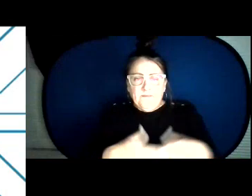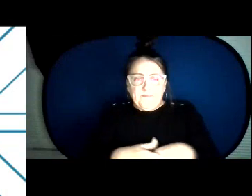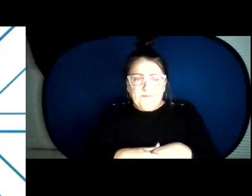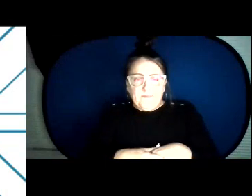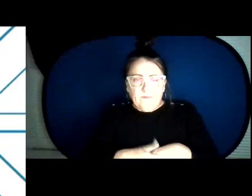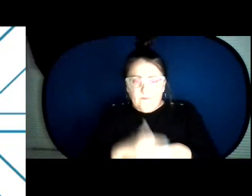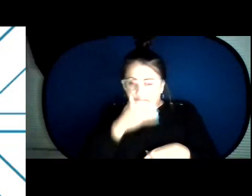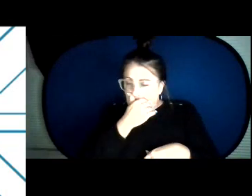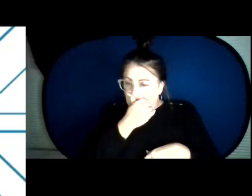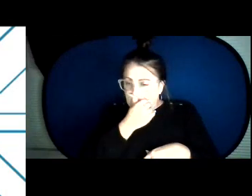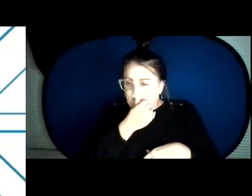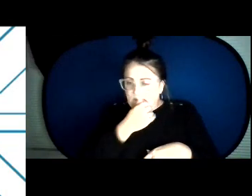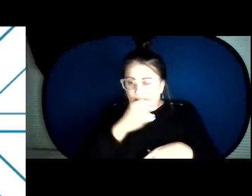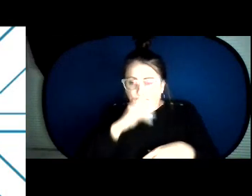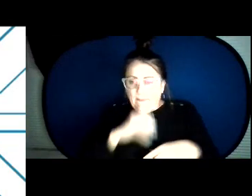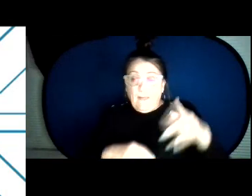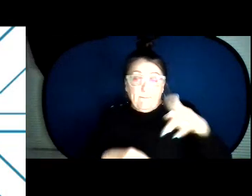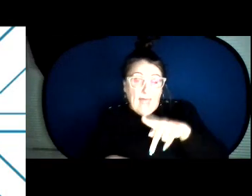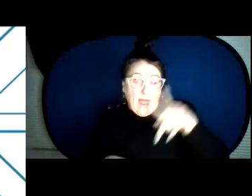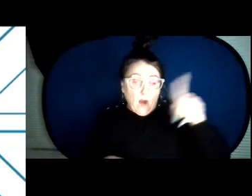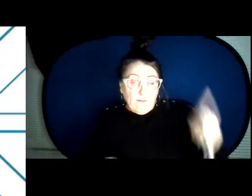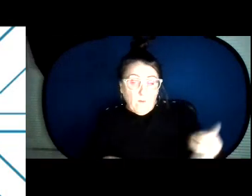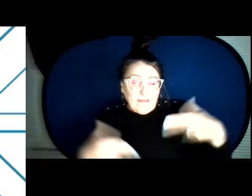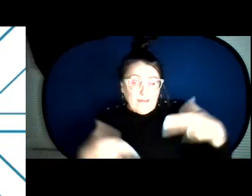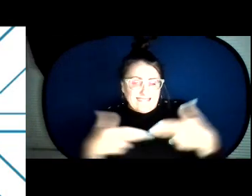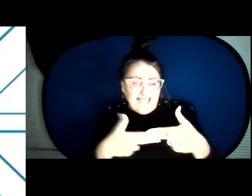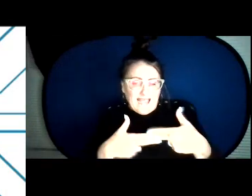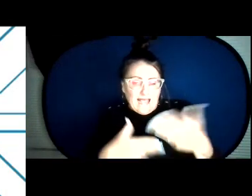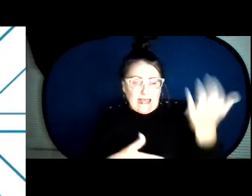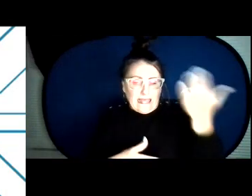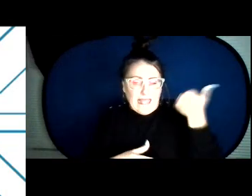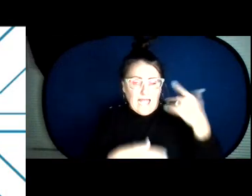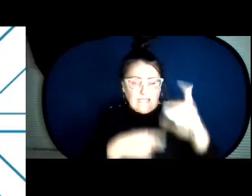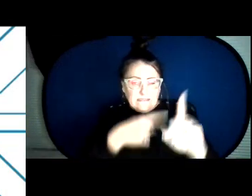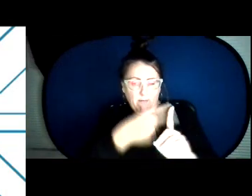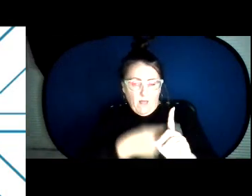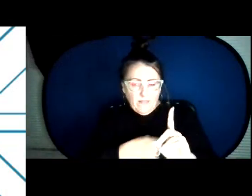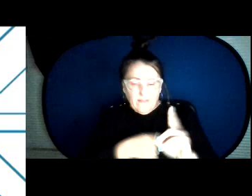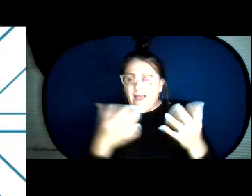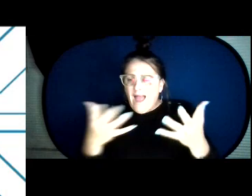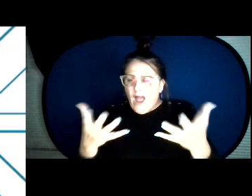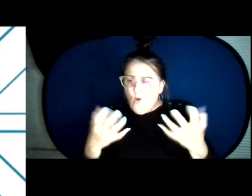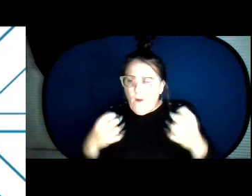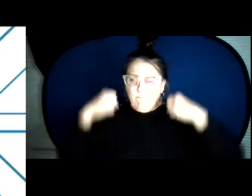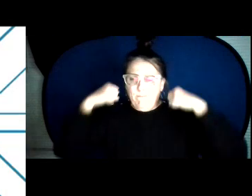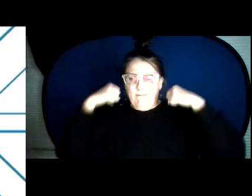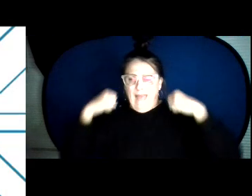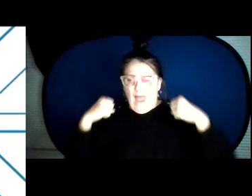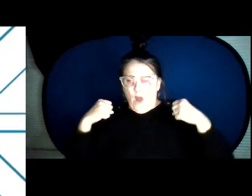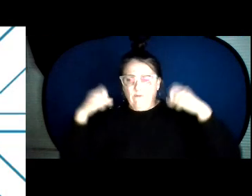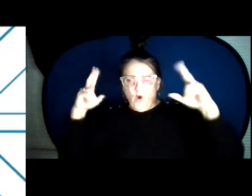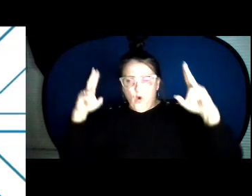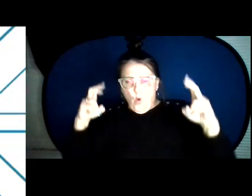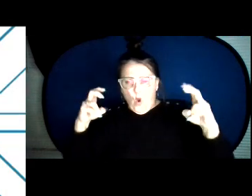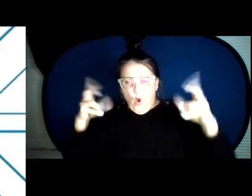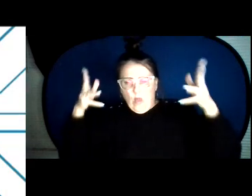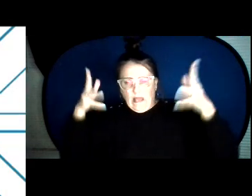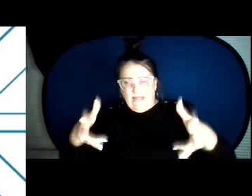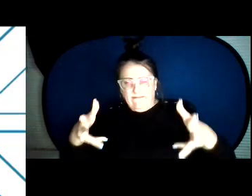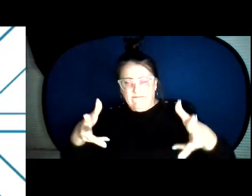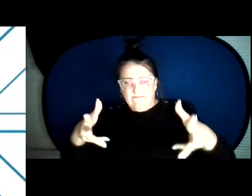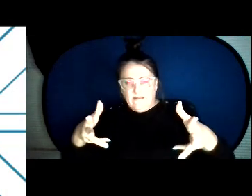Okay, so when I put this PowerPoint deck together about a month ago, I wanted a powerful quote to leave you with.